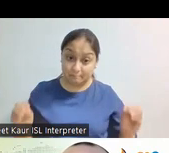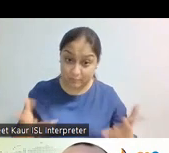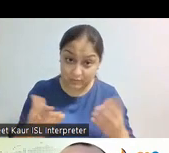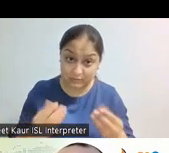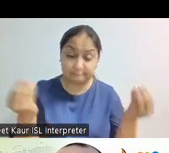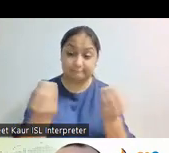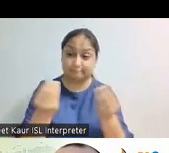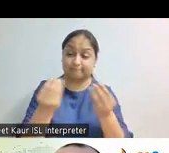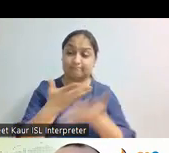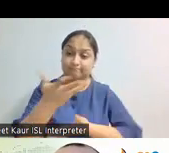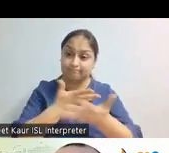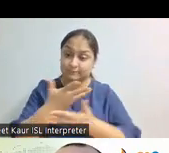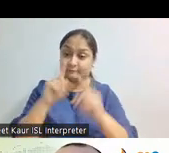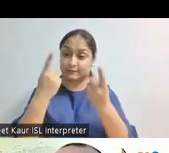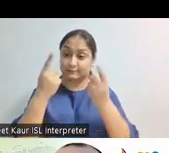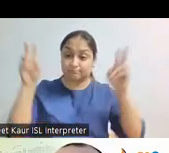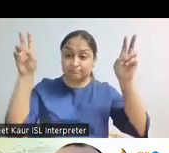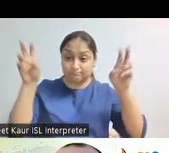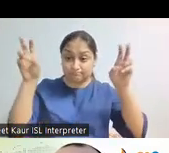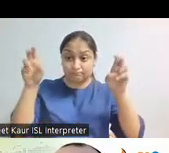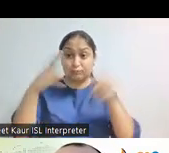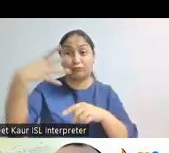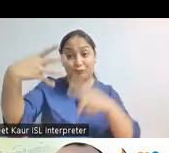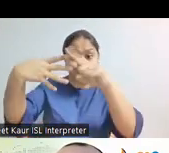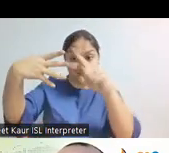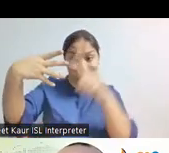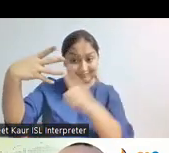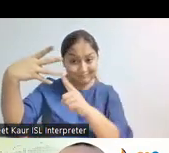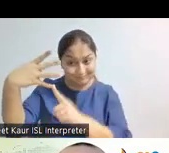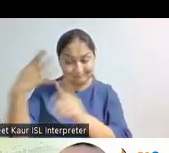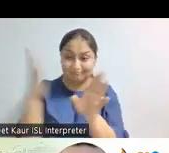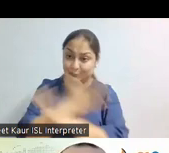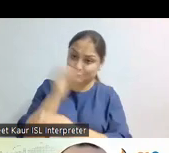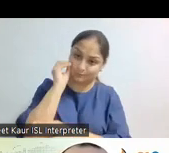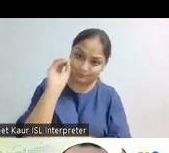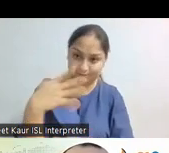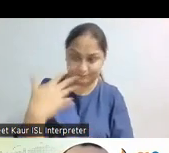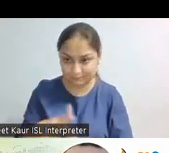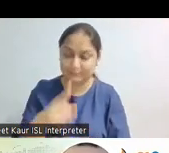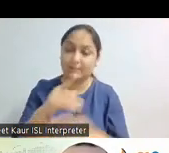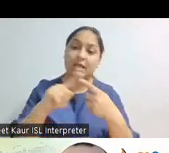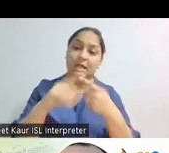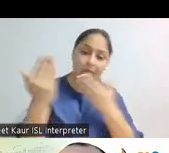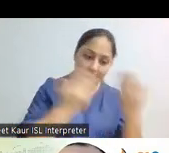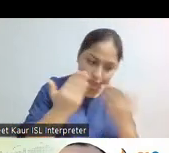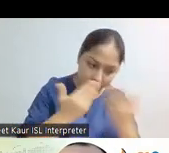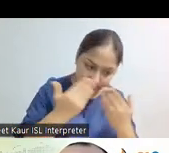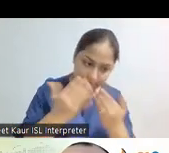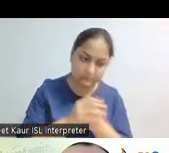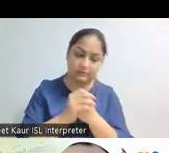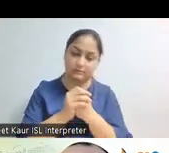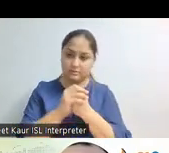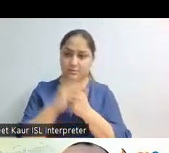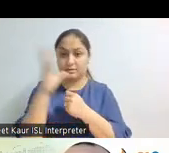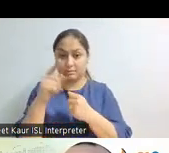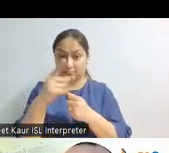with highlighting the four key priority areas that were predefined within the education sector. These four